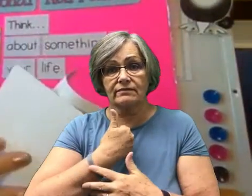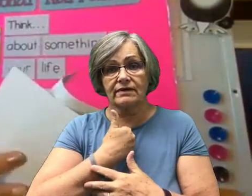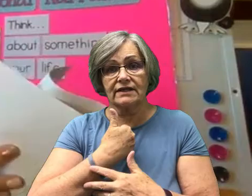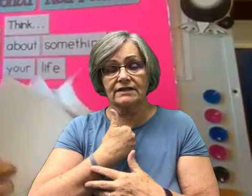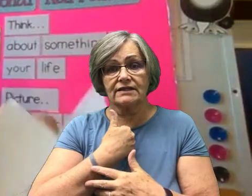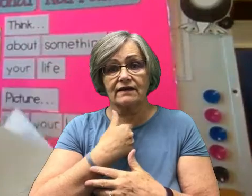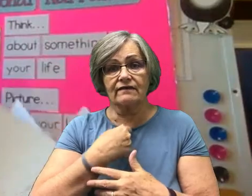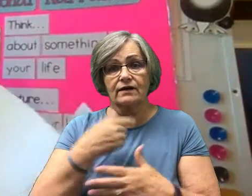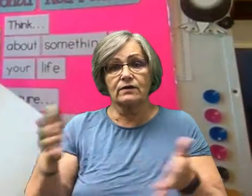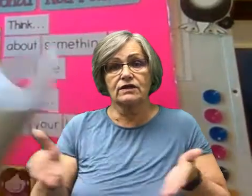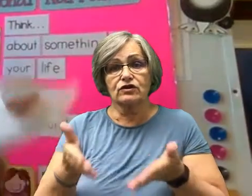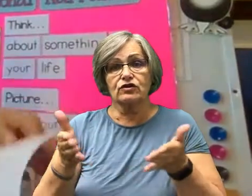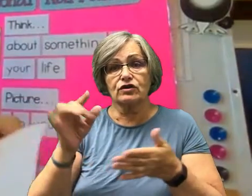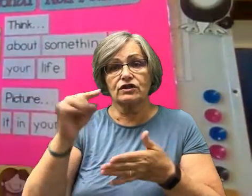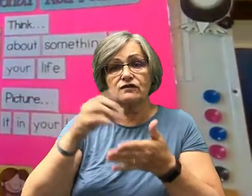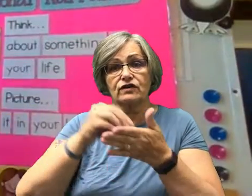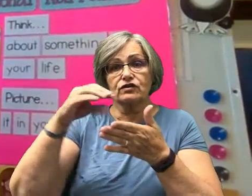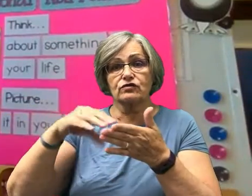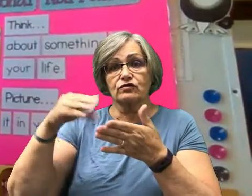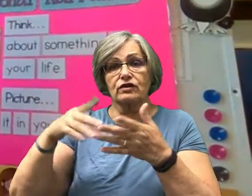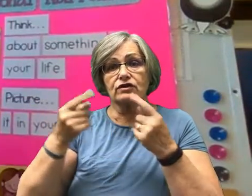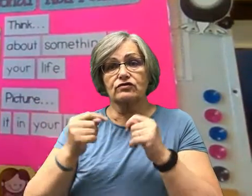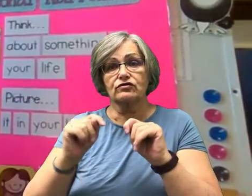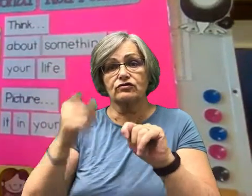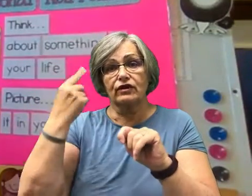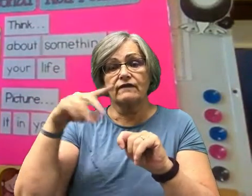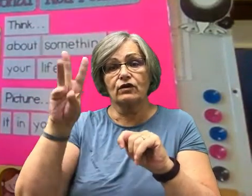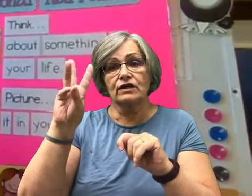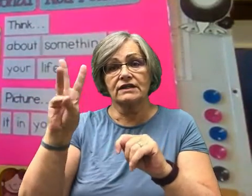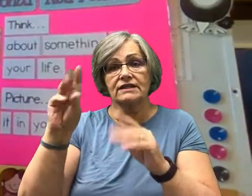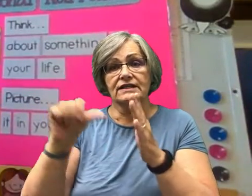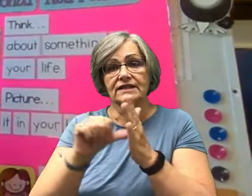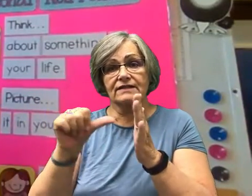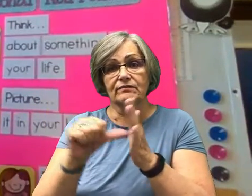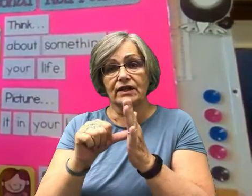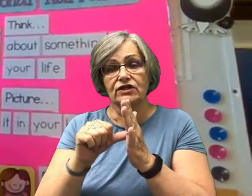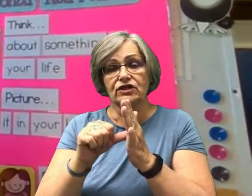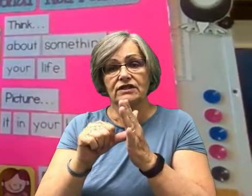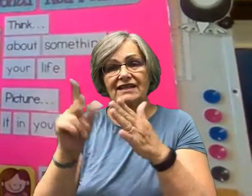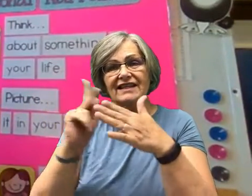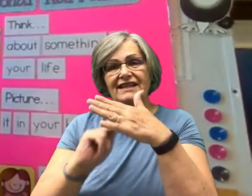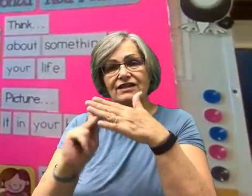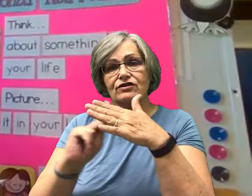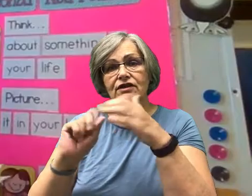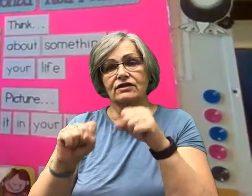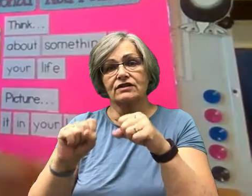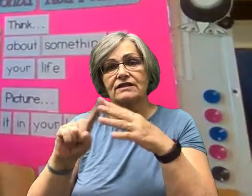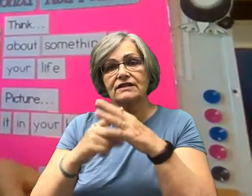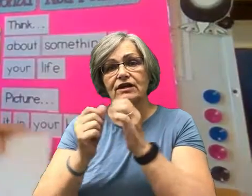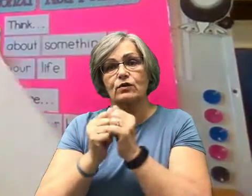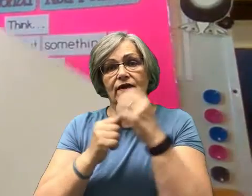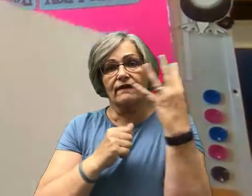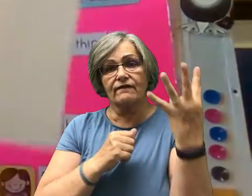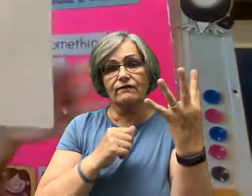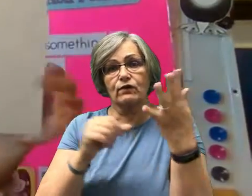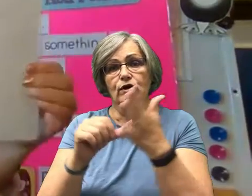pages. I would encourage my first graders to try for 6 pages, but my kindergartners